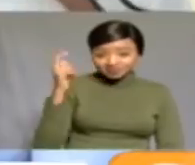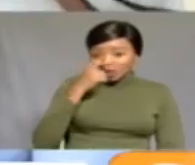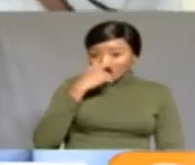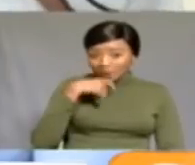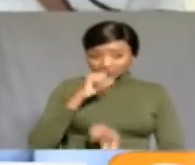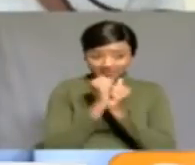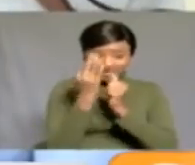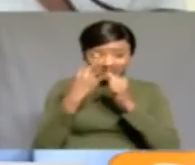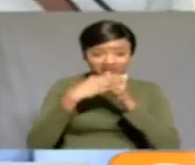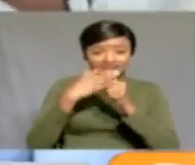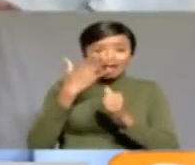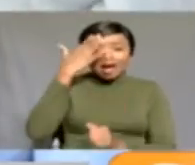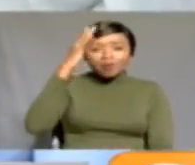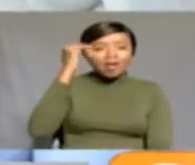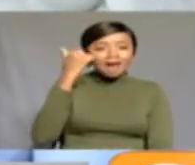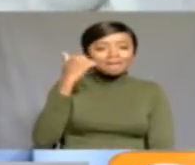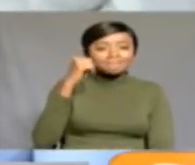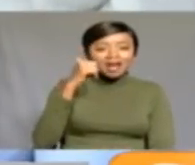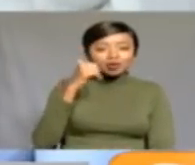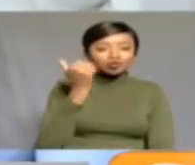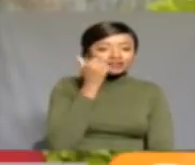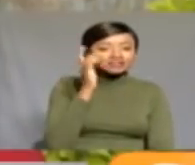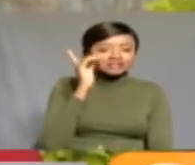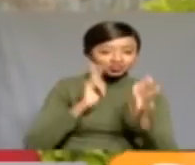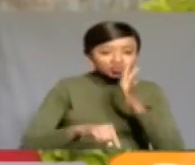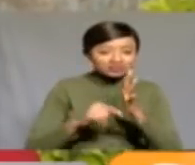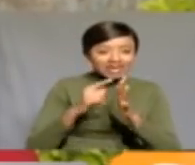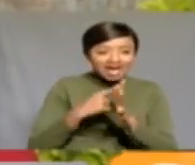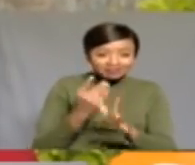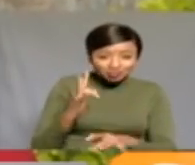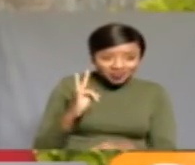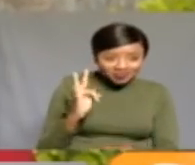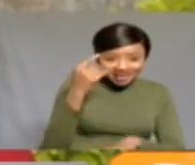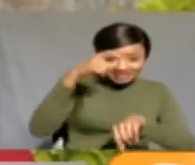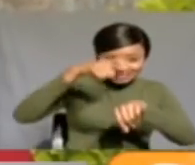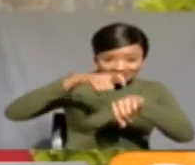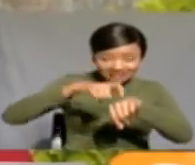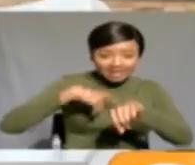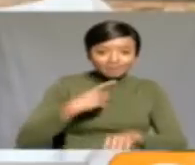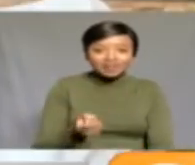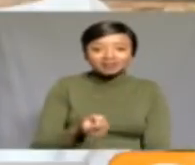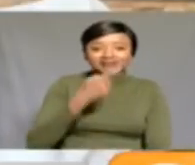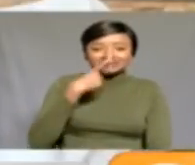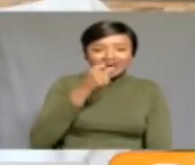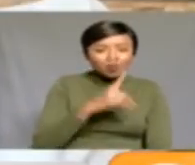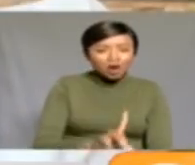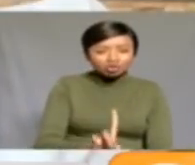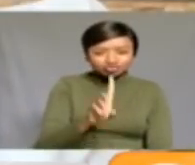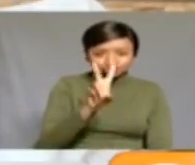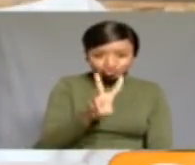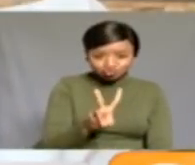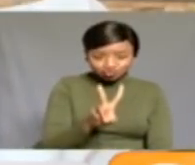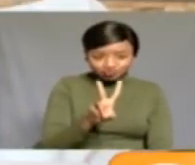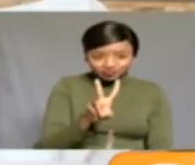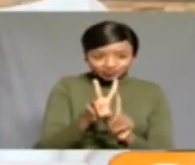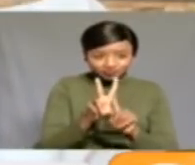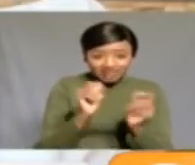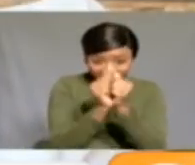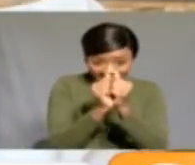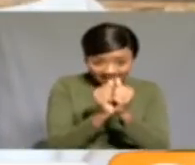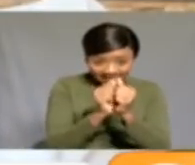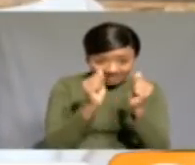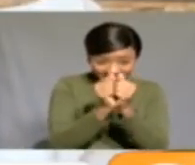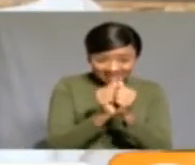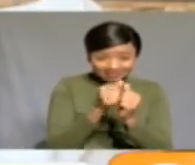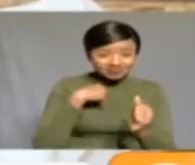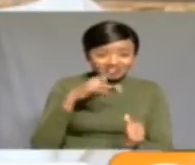clue what she was suffering from until her third attempt. I took 10 cetirizines. This one's made me really like